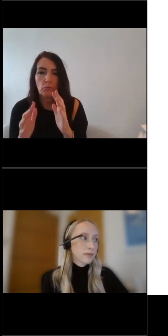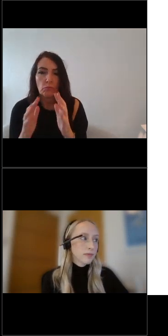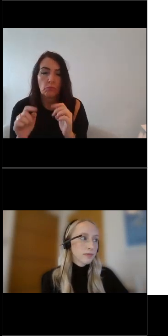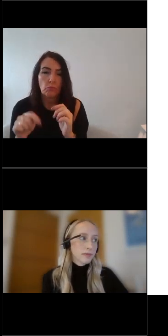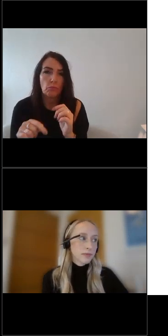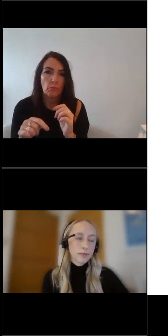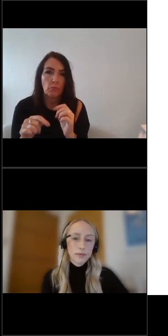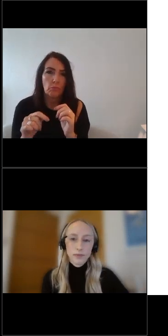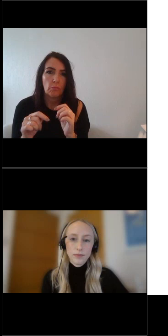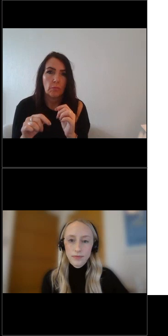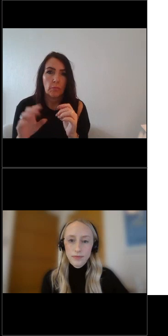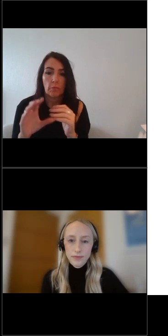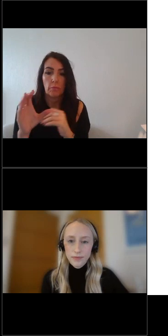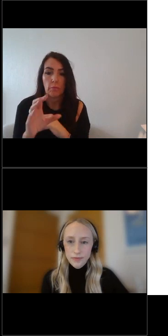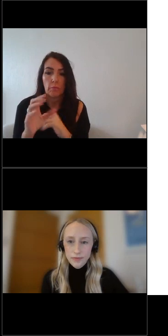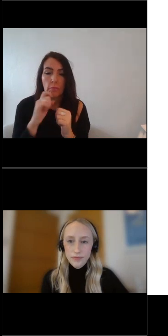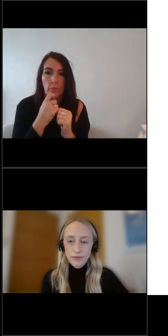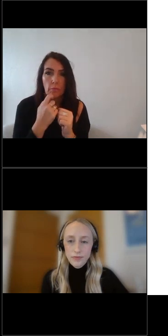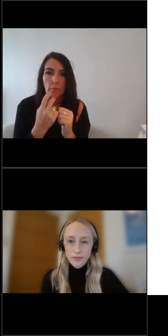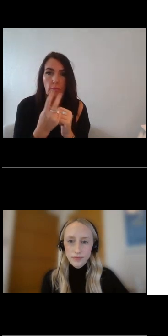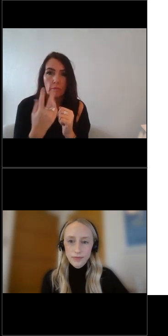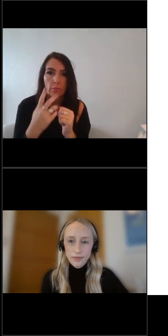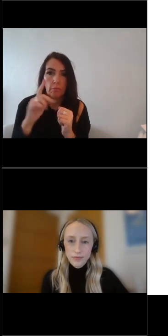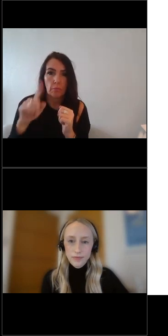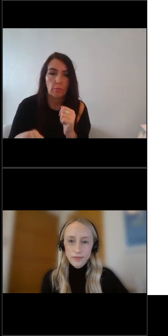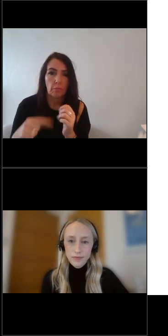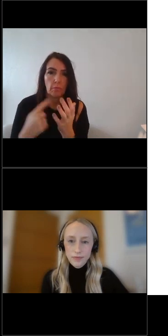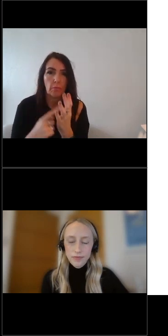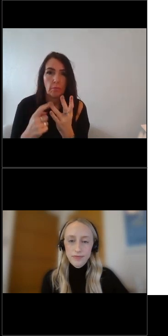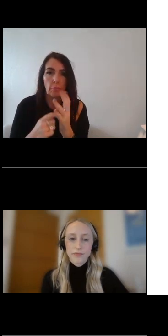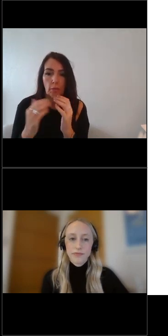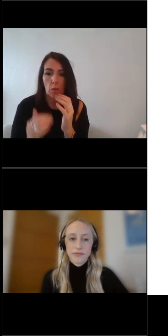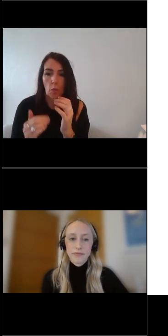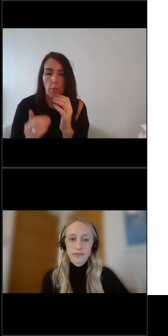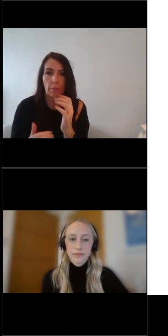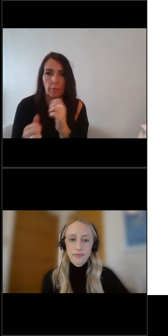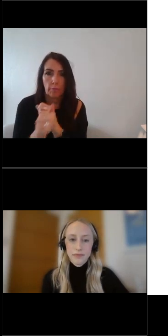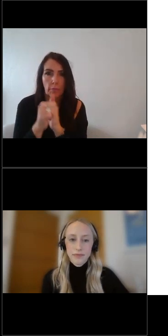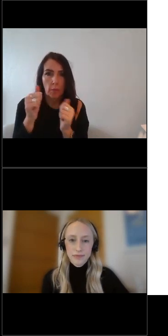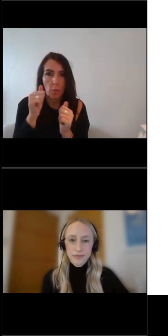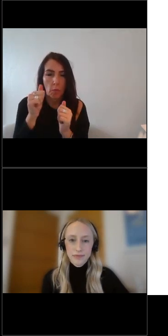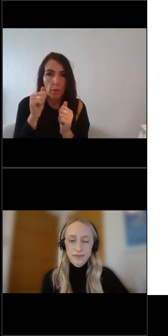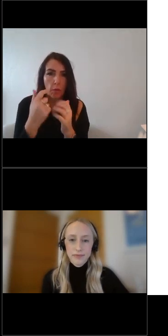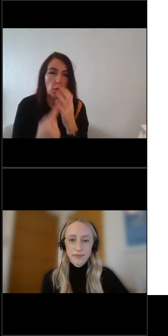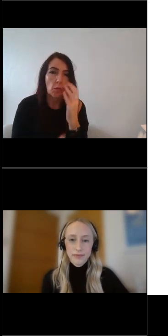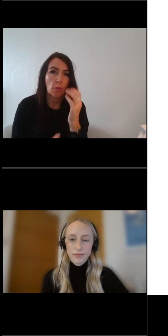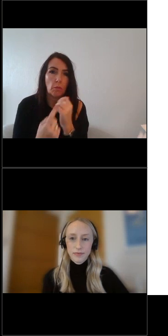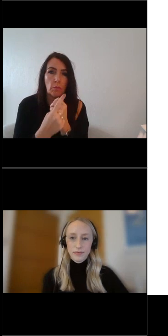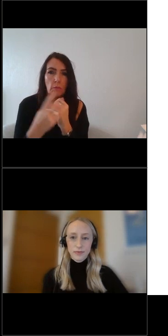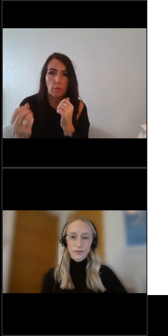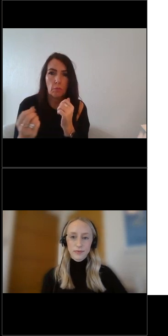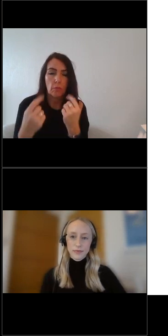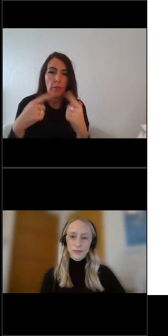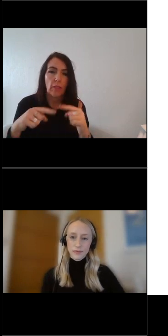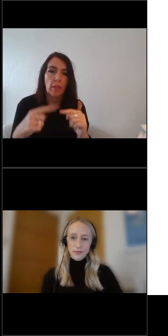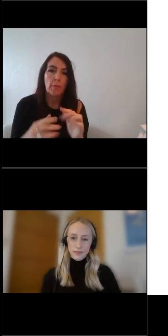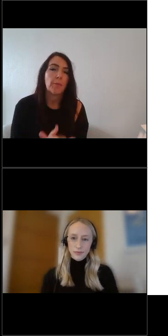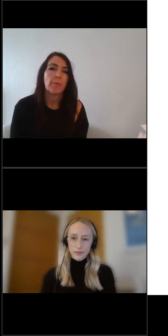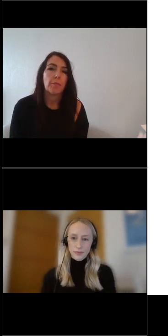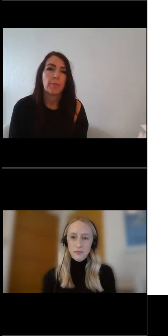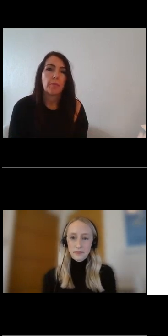that grant is as high as £25,000, although I am aware there are only 100 of those available